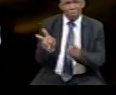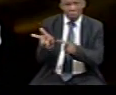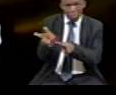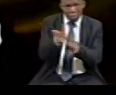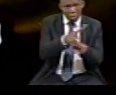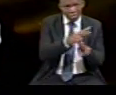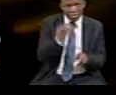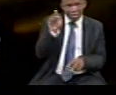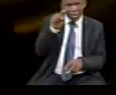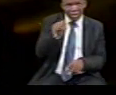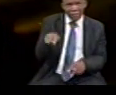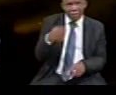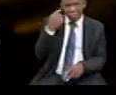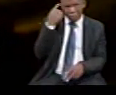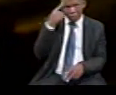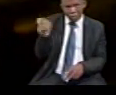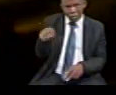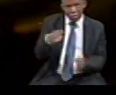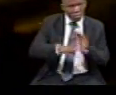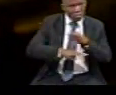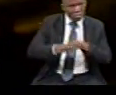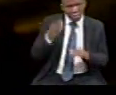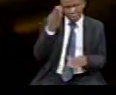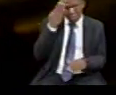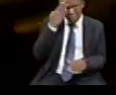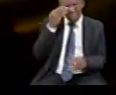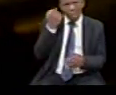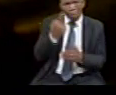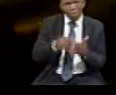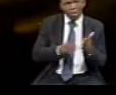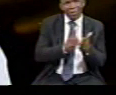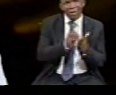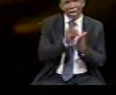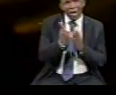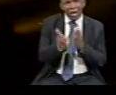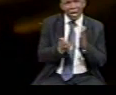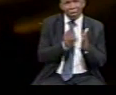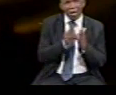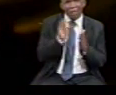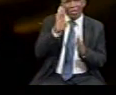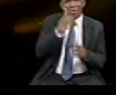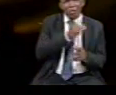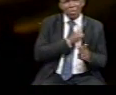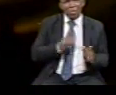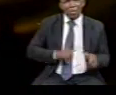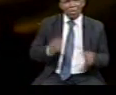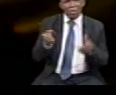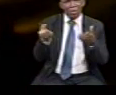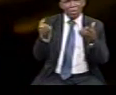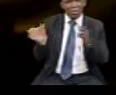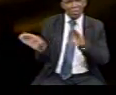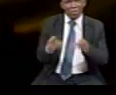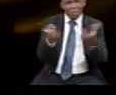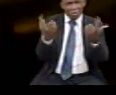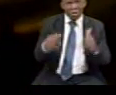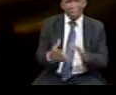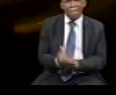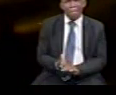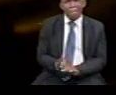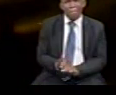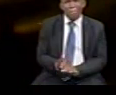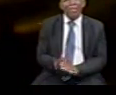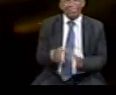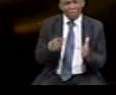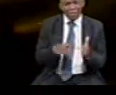for ye know not what hour your Lord doth come. Do you notice what Jesus Christ is saying here? Because in my Bible, these words I read, it means they are the